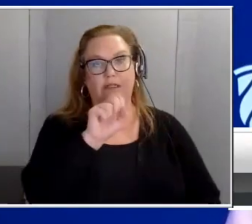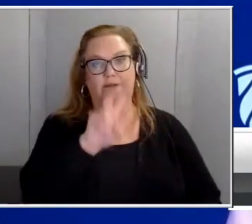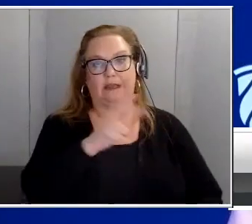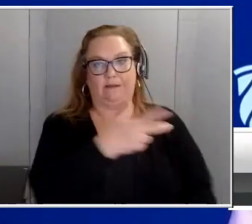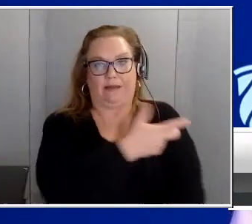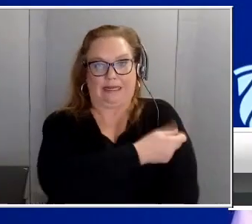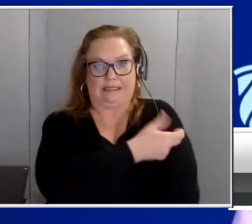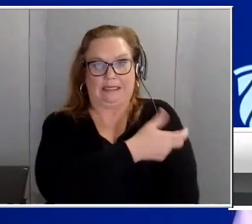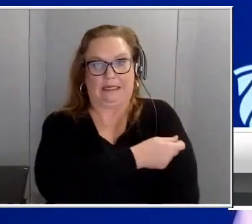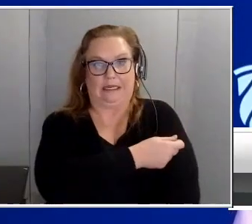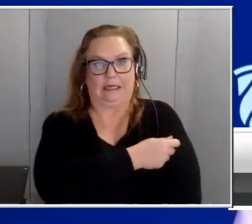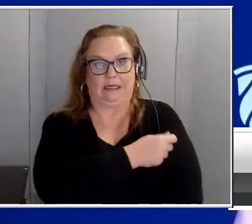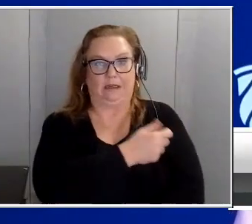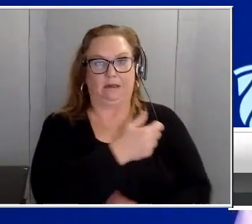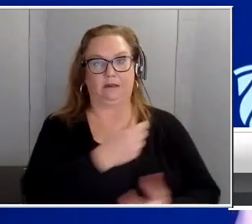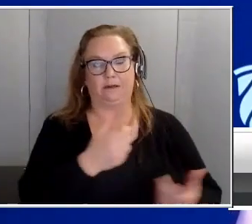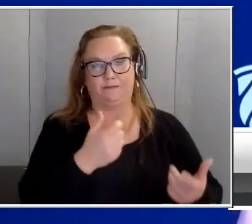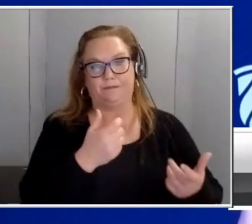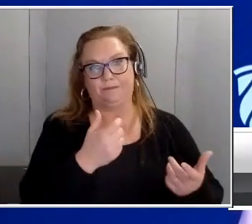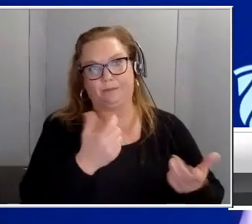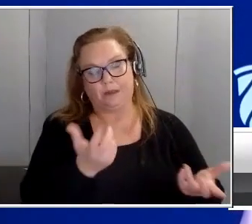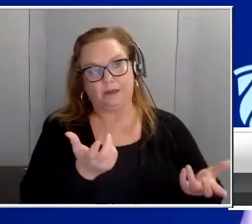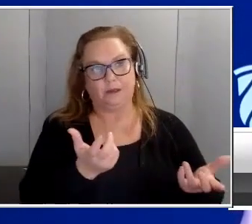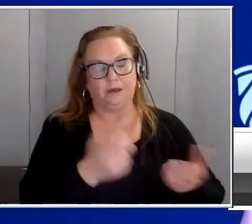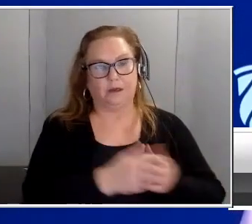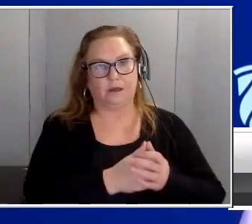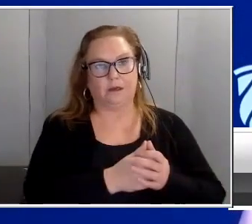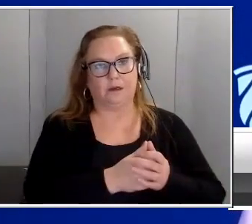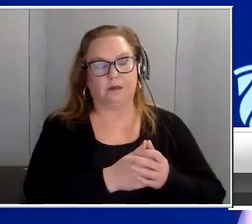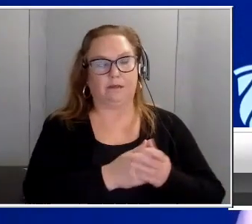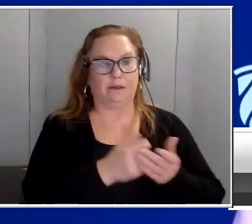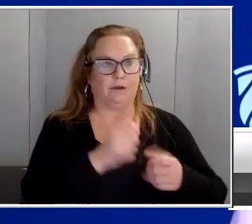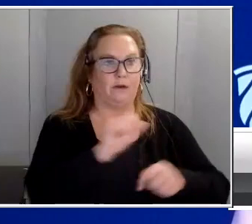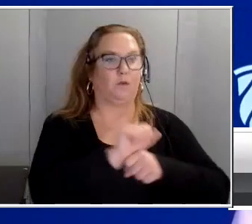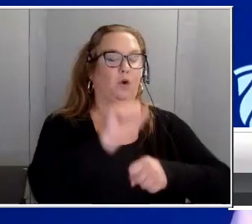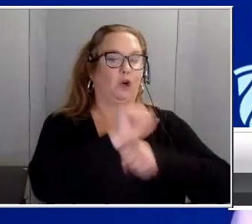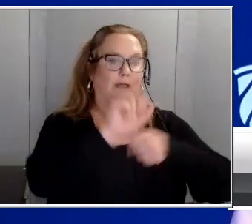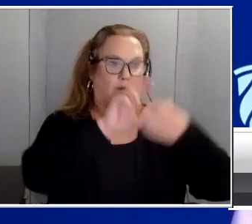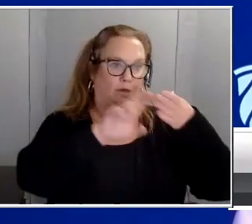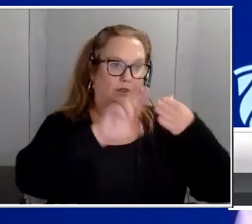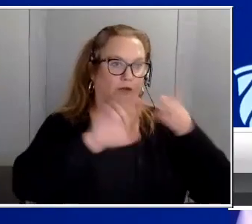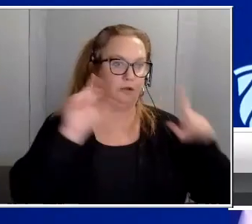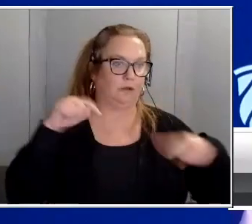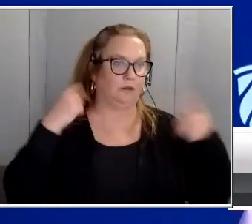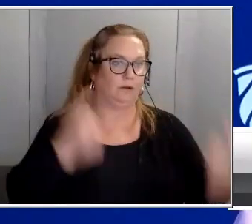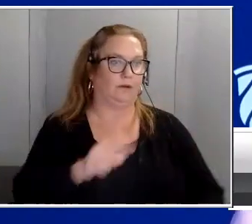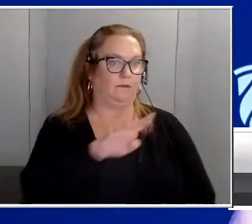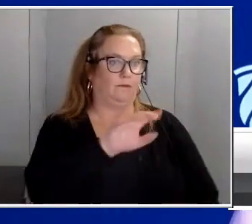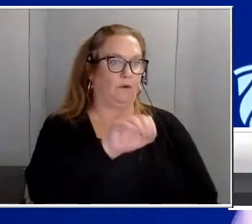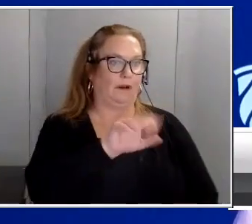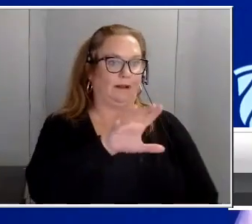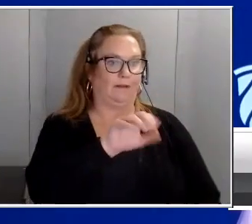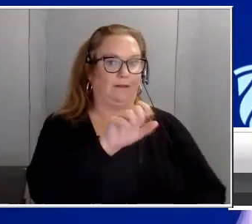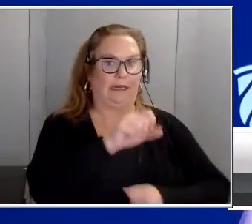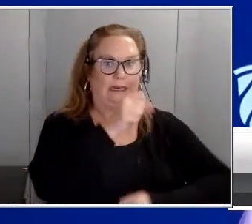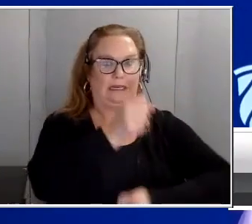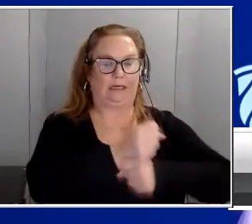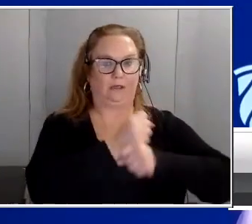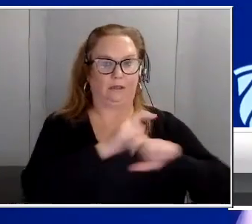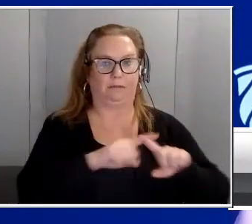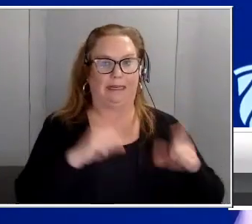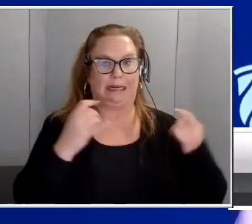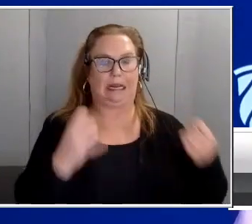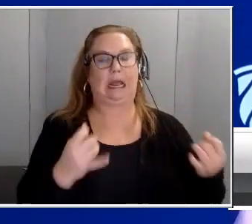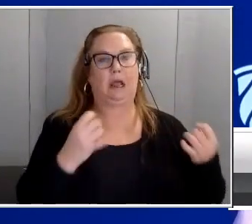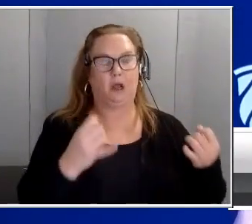been really tried to be worked on and researched for the past 40 to 50 years. But now I think